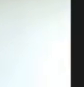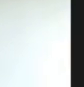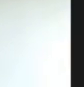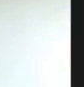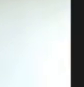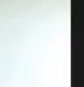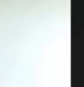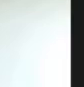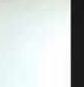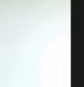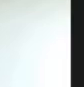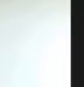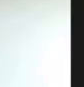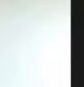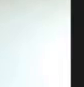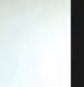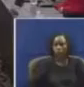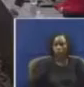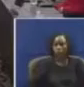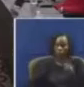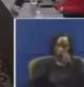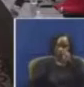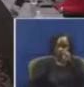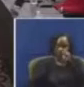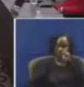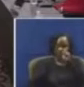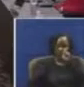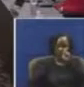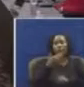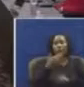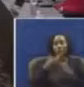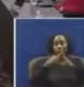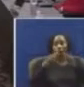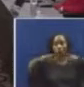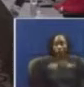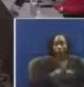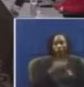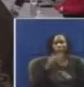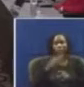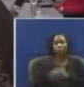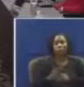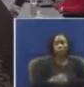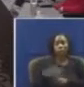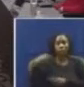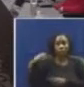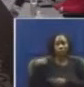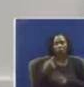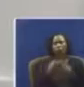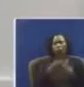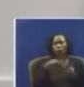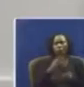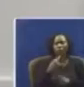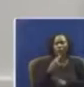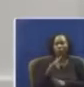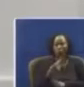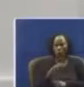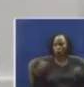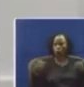Swart. Thank you, House Chair. Thank you, Honorable Minister. Honorable Minister, rising from your response, it is shocking that